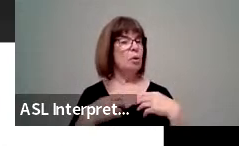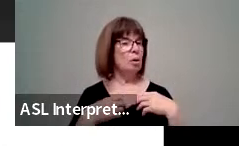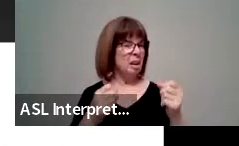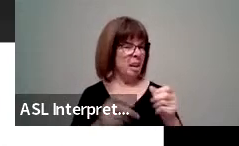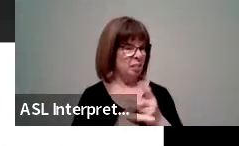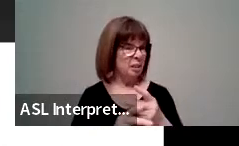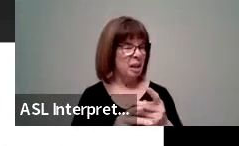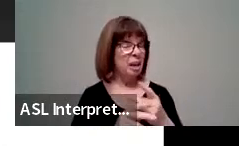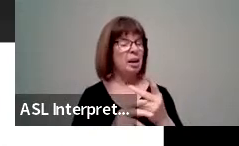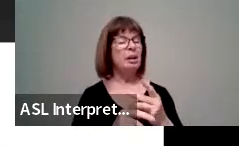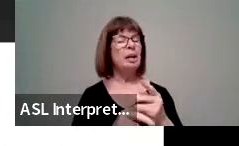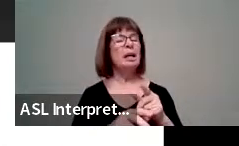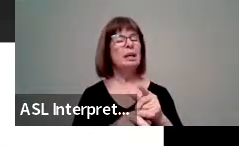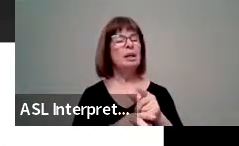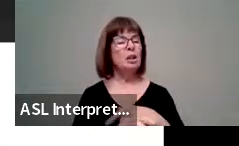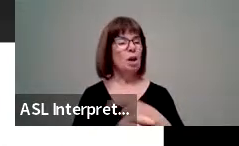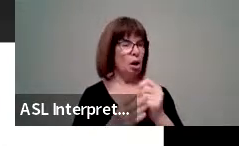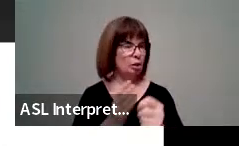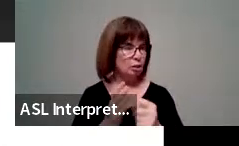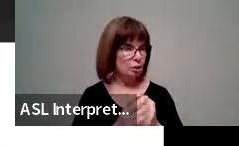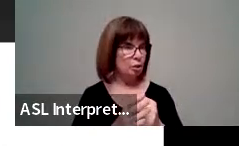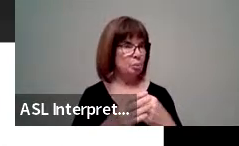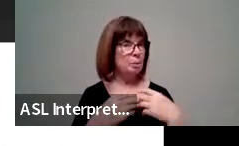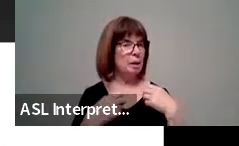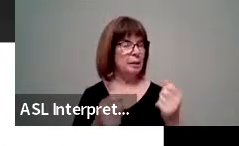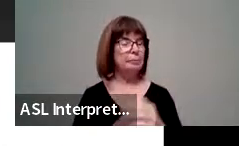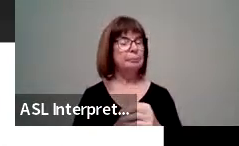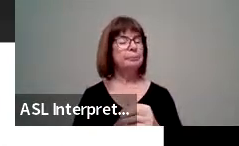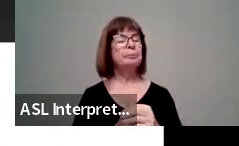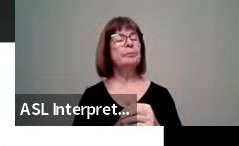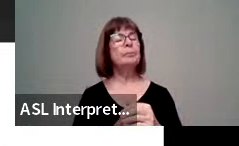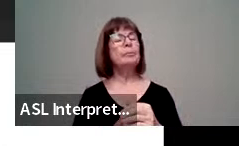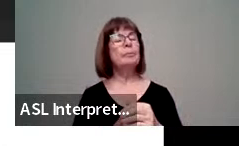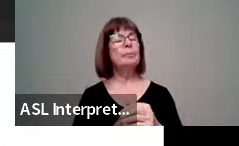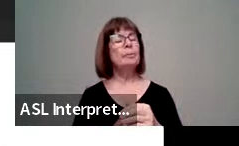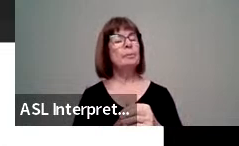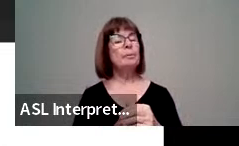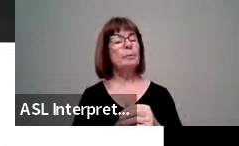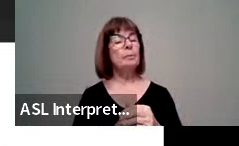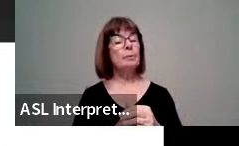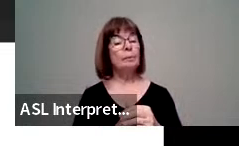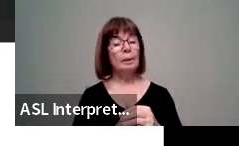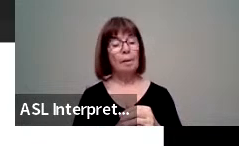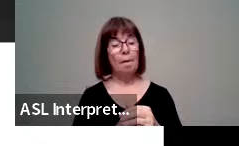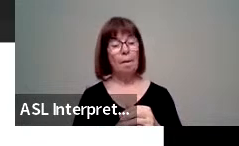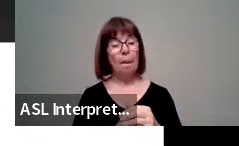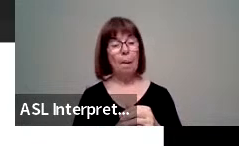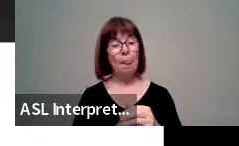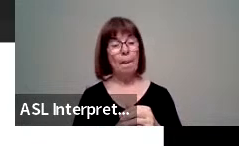be recommended as part of our exposure and isolation guidance. Next slide, please.